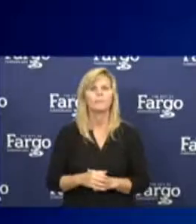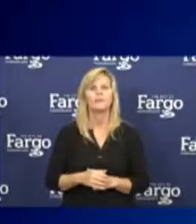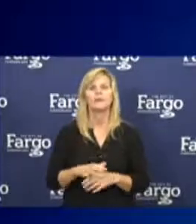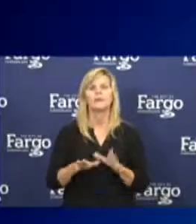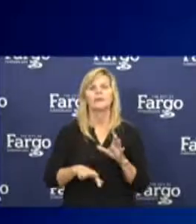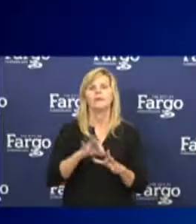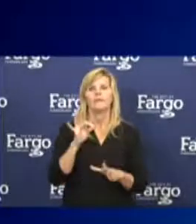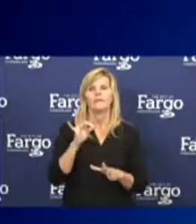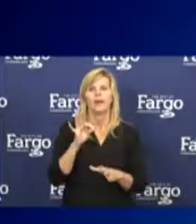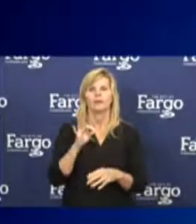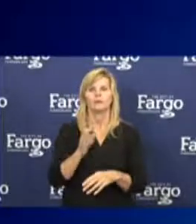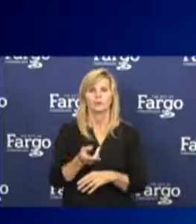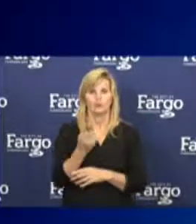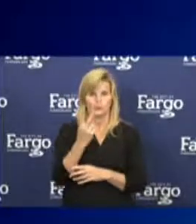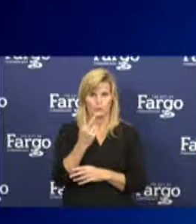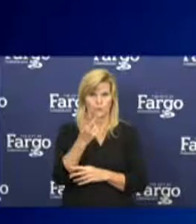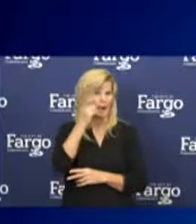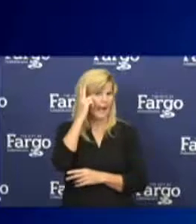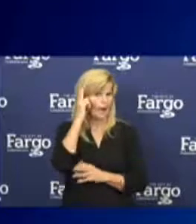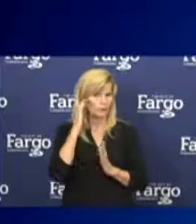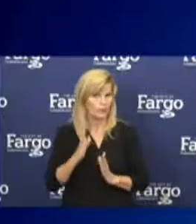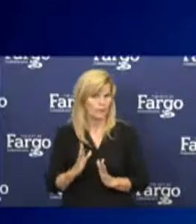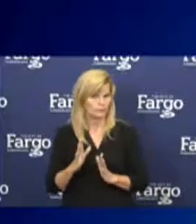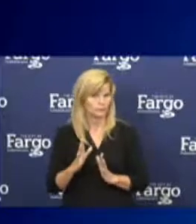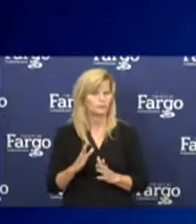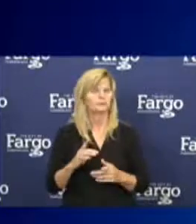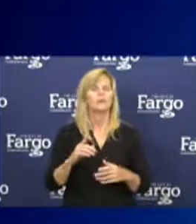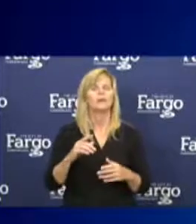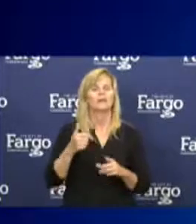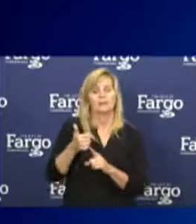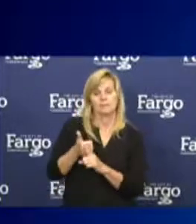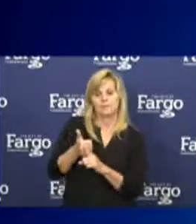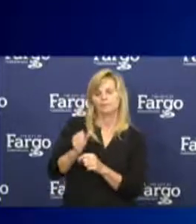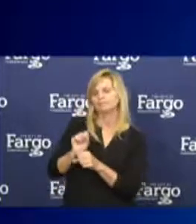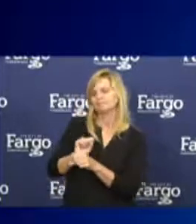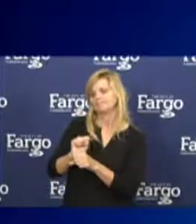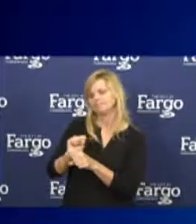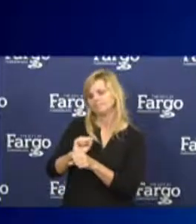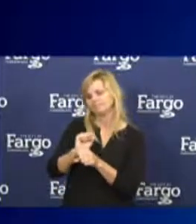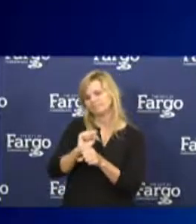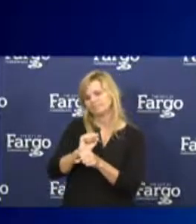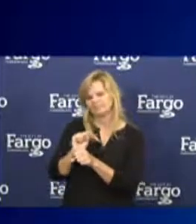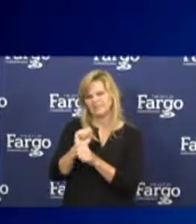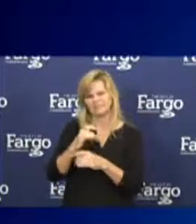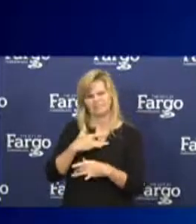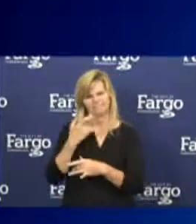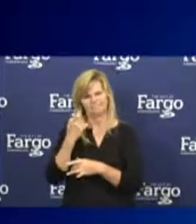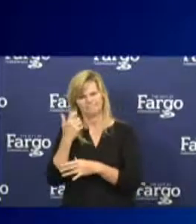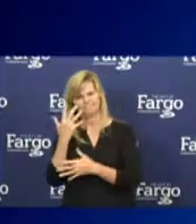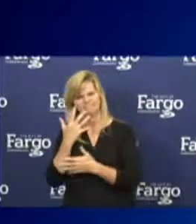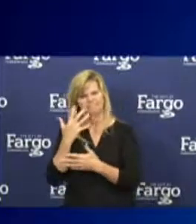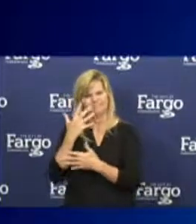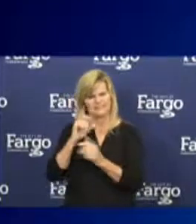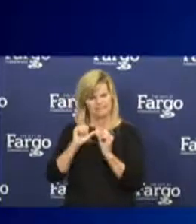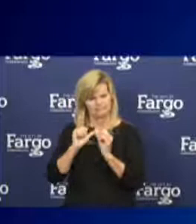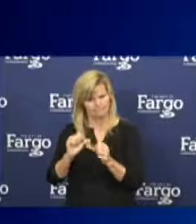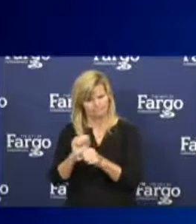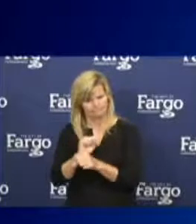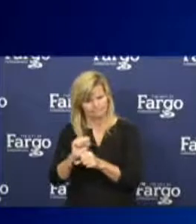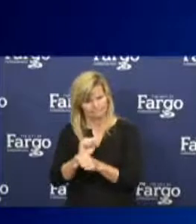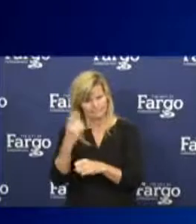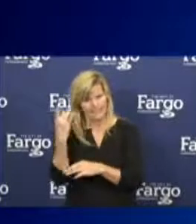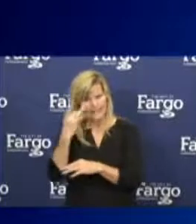found that there was 2 hairdressers, after they opened things up, who were working, starting to have symptoms, kept working for